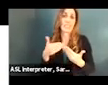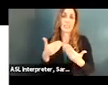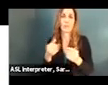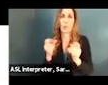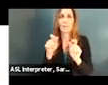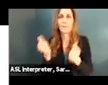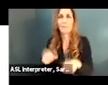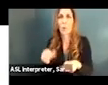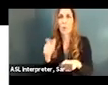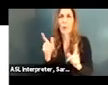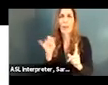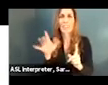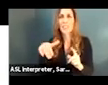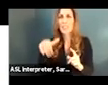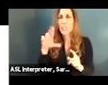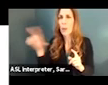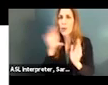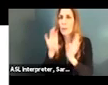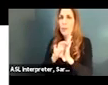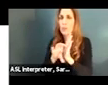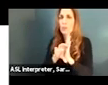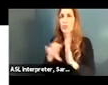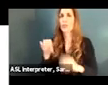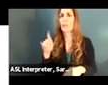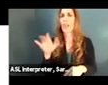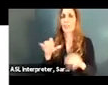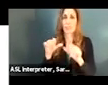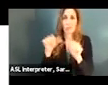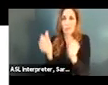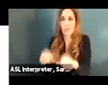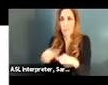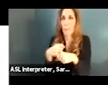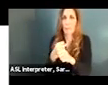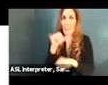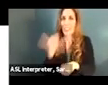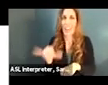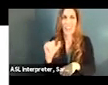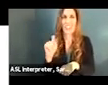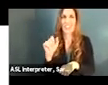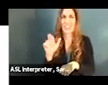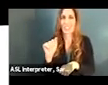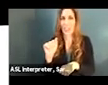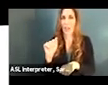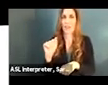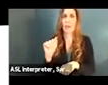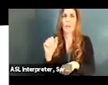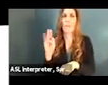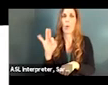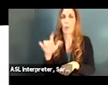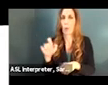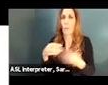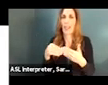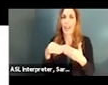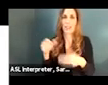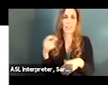is the picture here on the top right. I'm making all kinds of things with Instamorph. You could make a battery interrupter to turn a battery operated